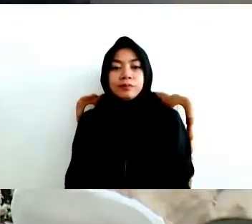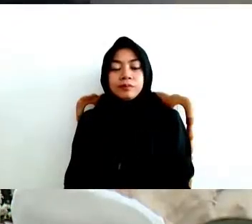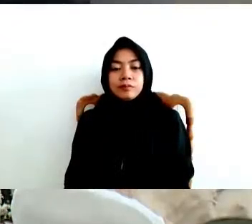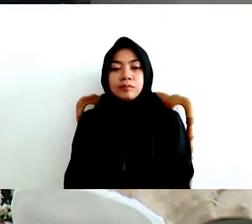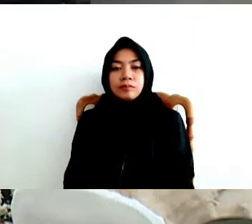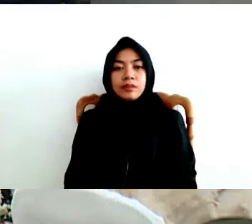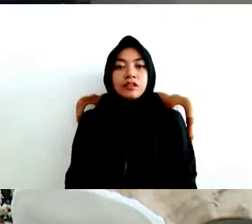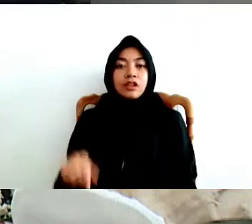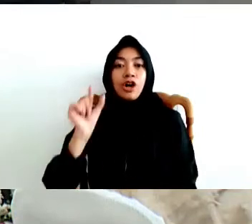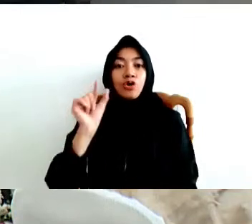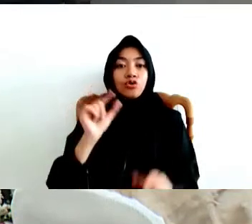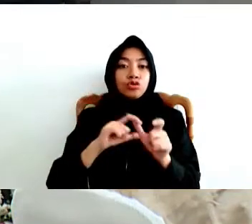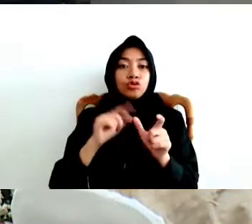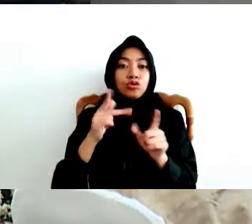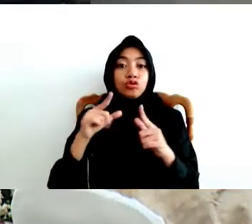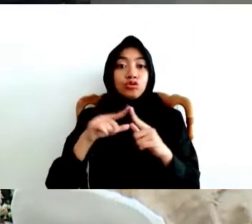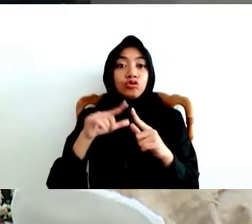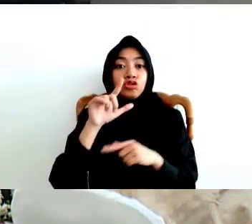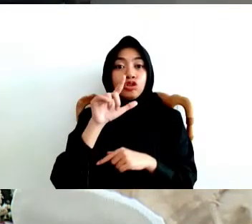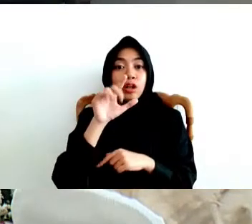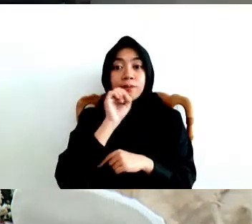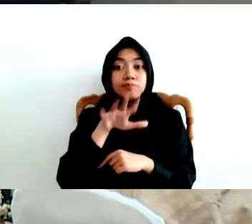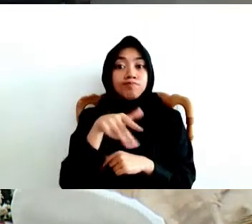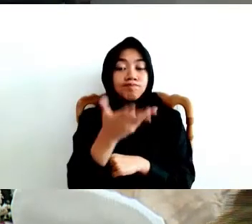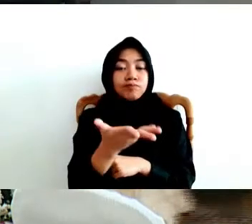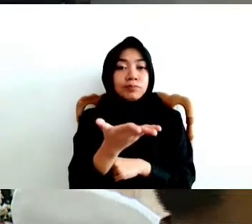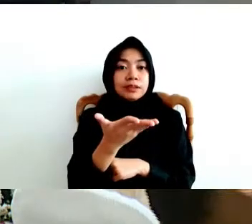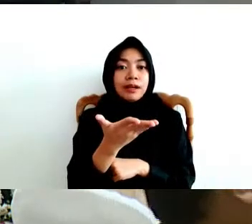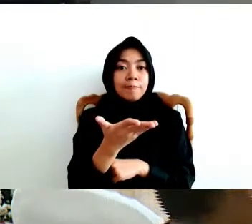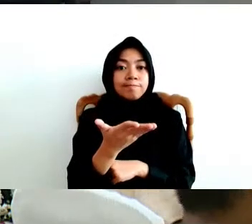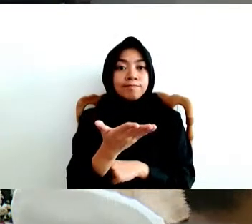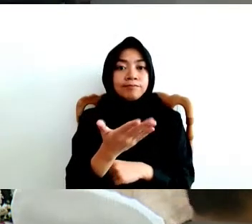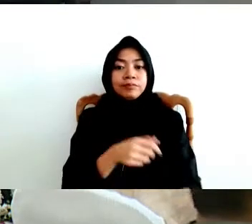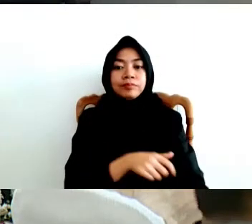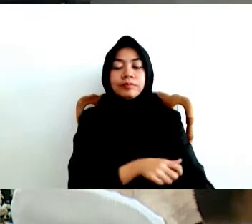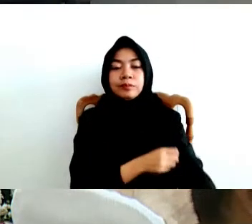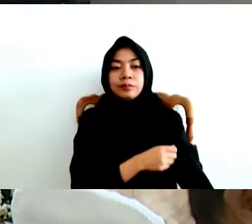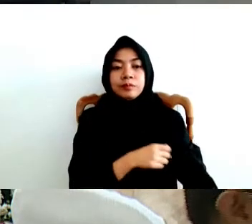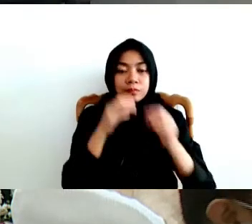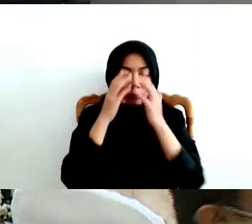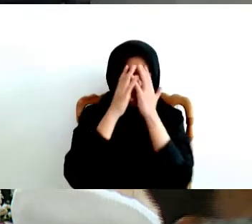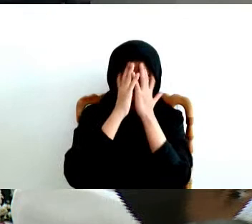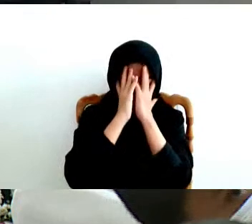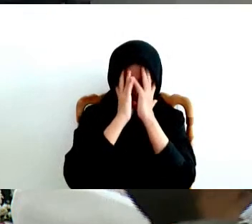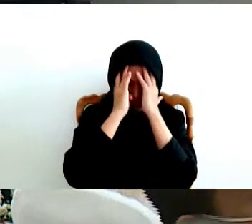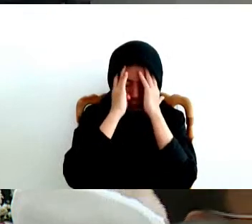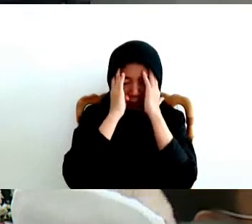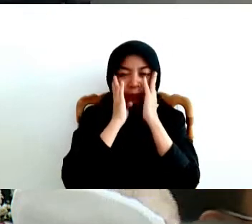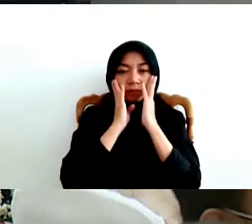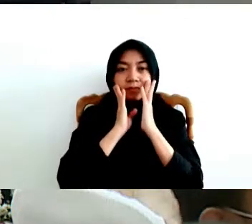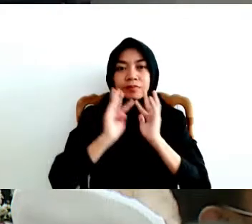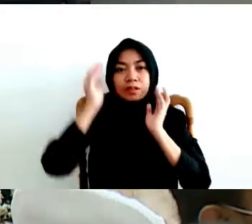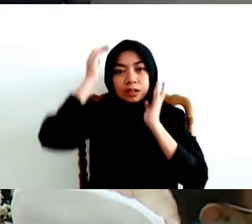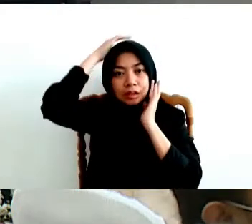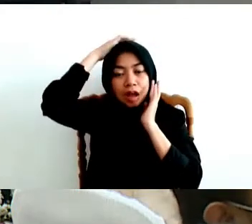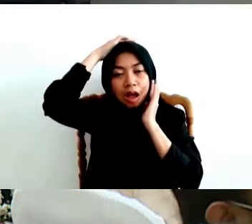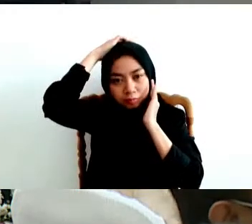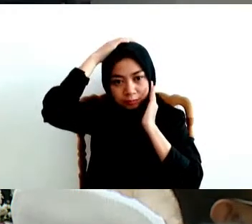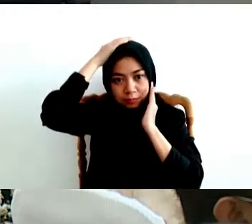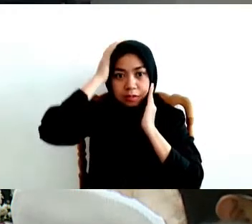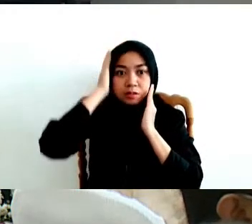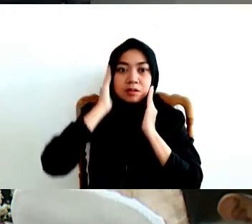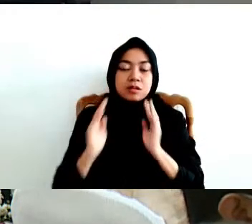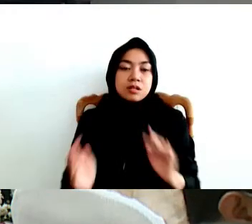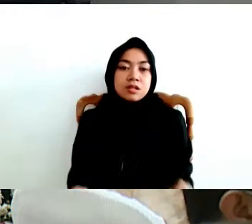can also join us by responding to the question. If you're still here with us, Usha?